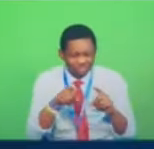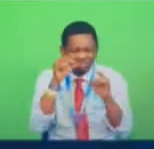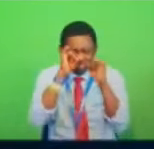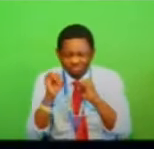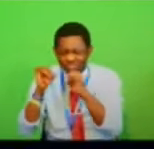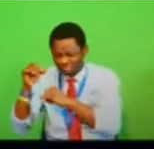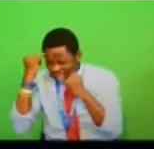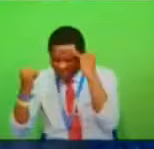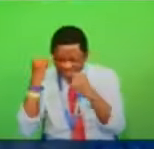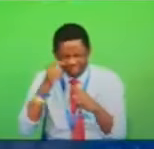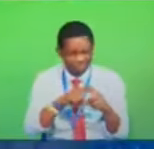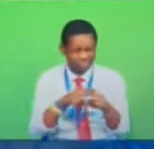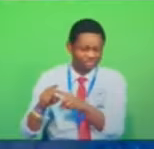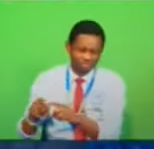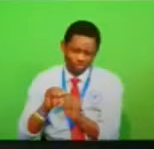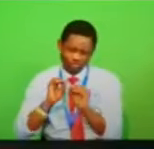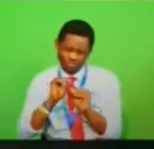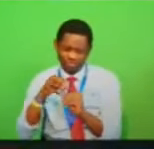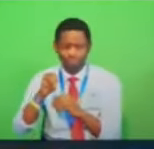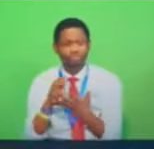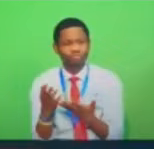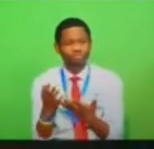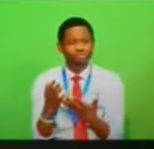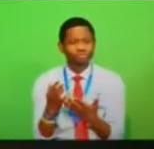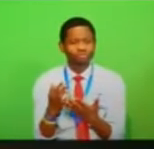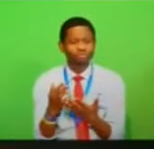were teaching them. They were learning